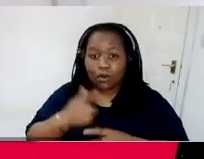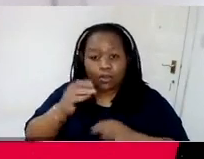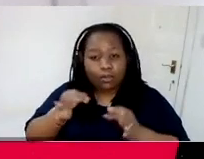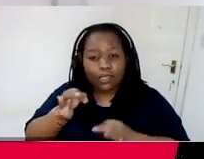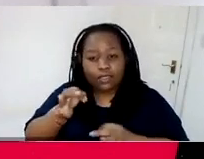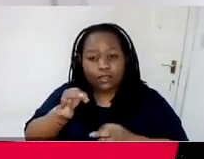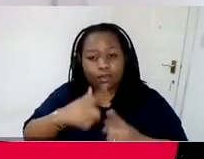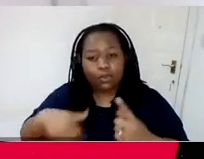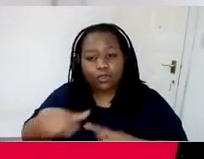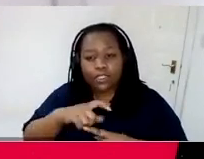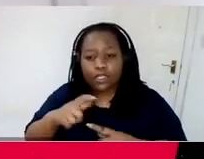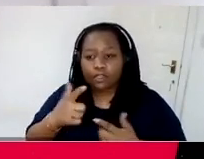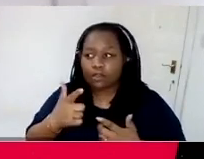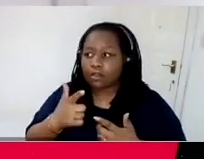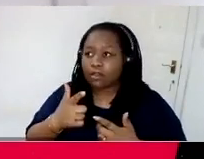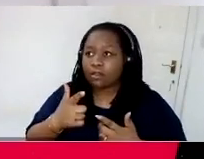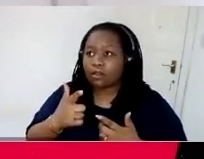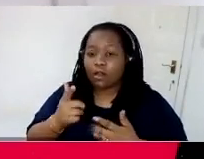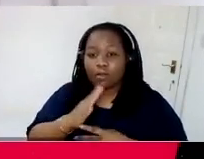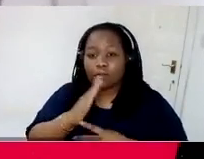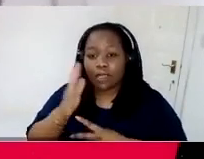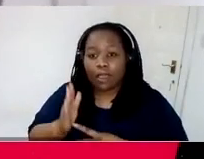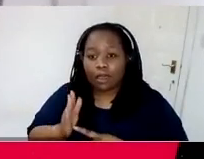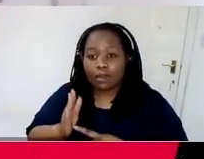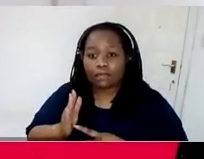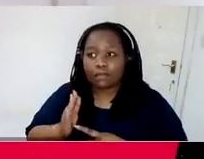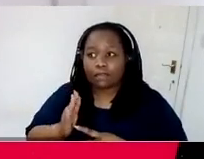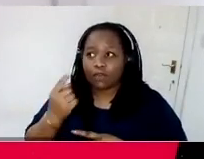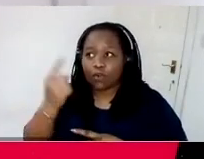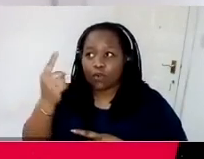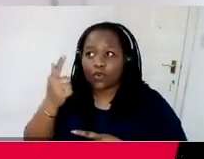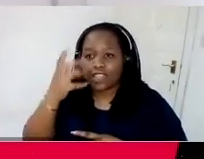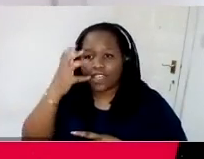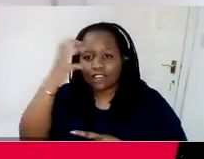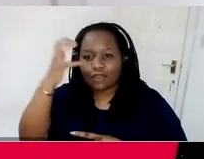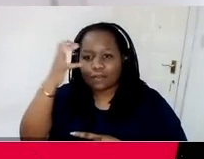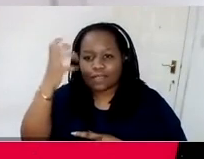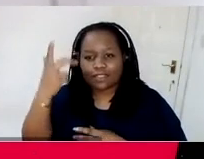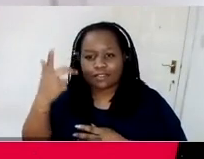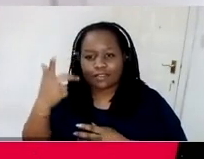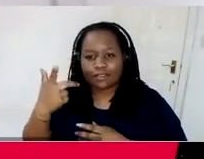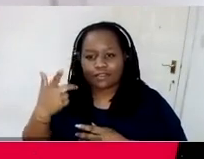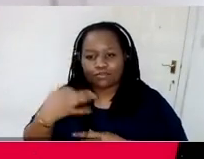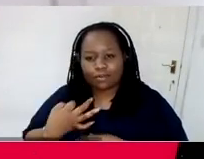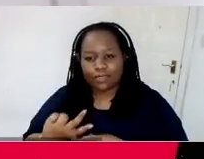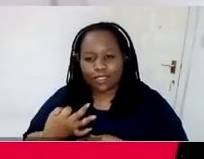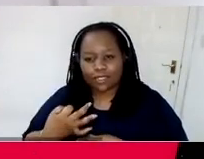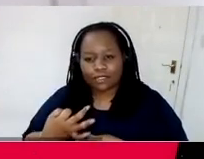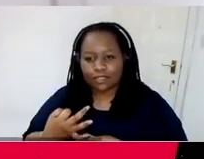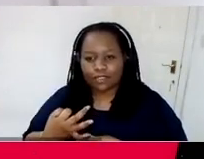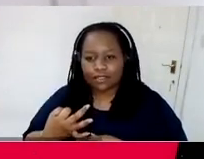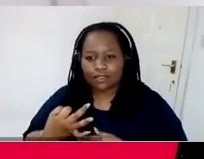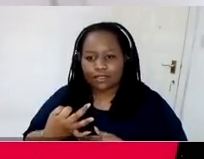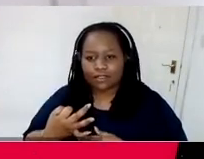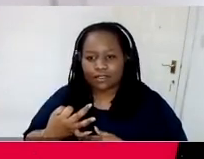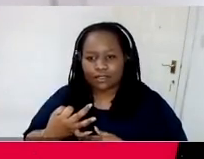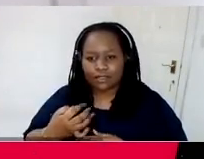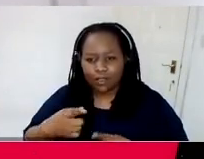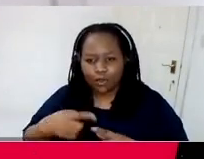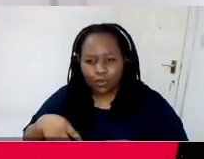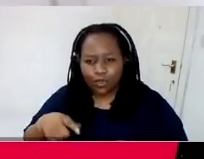community on behalf of whom the government claims to speak, I think we, rather than thinking in terms of sympathy